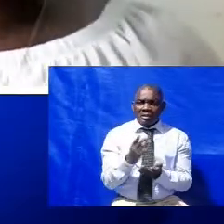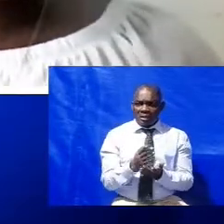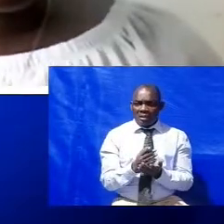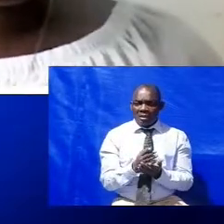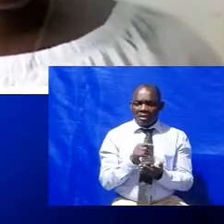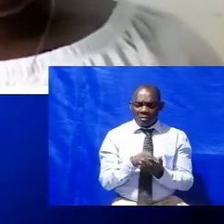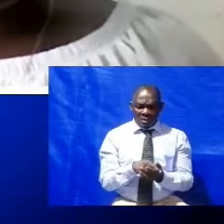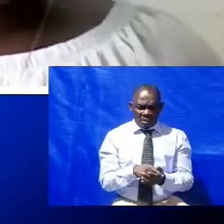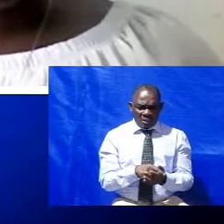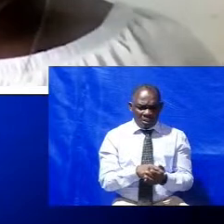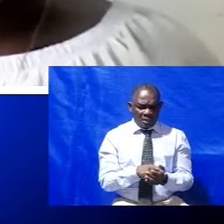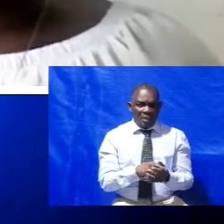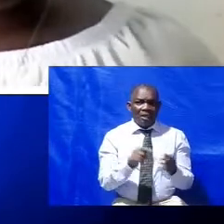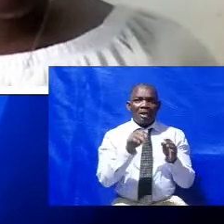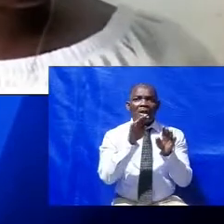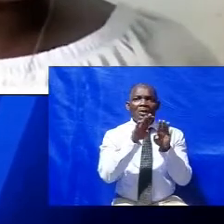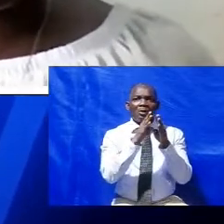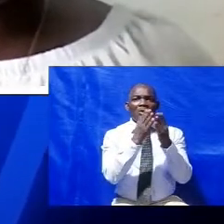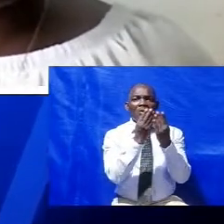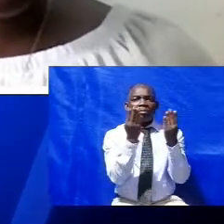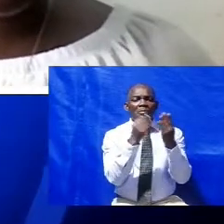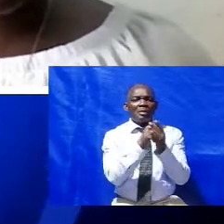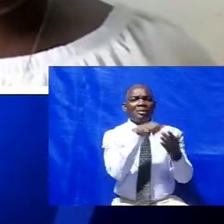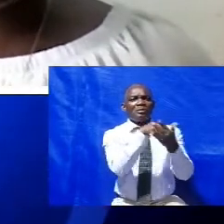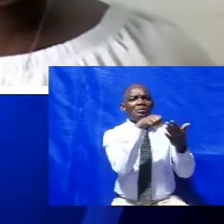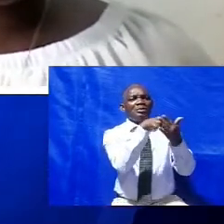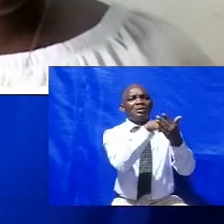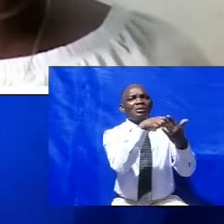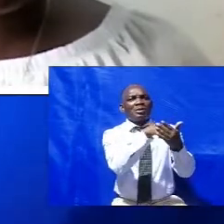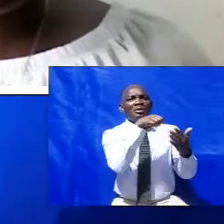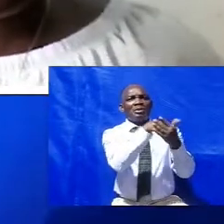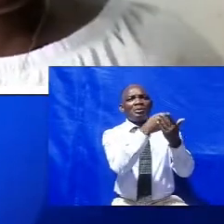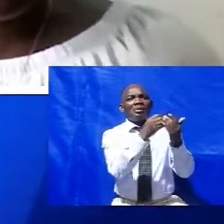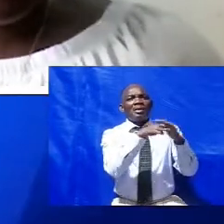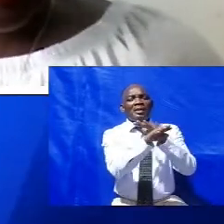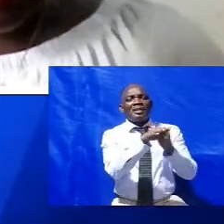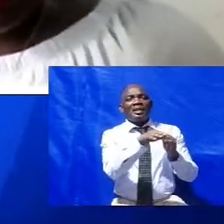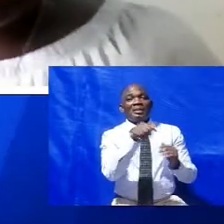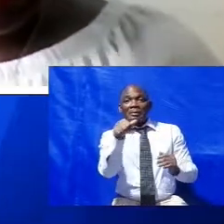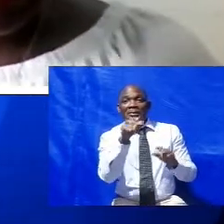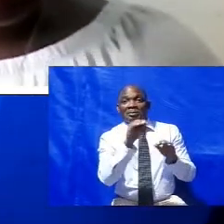And then I keep knocking on the door. I knock. Oh, my goodness.